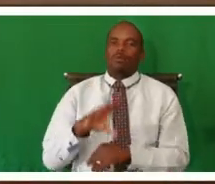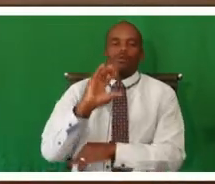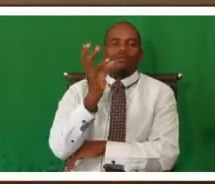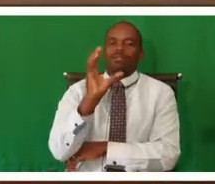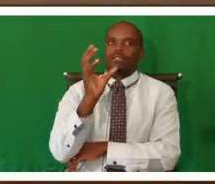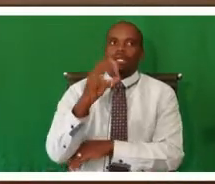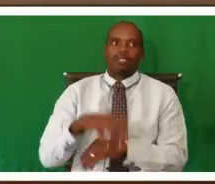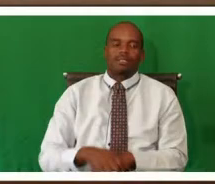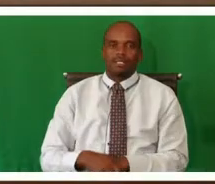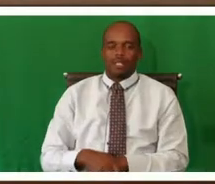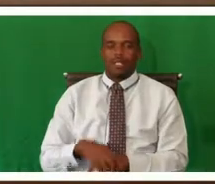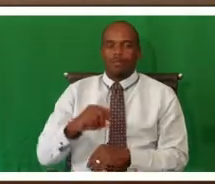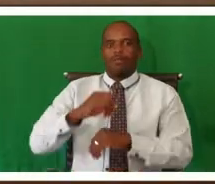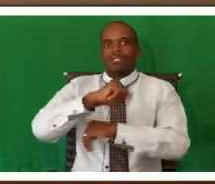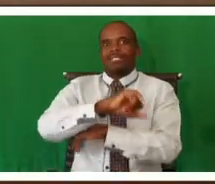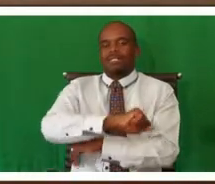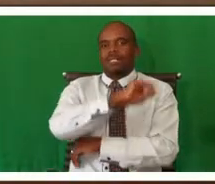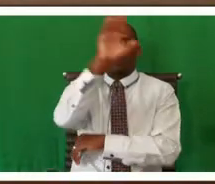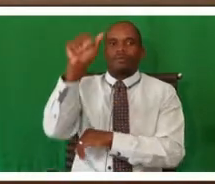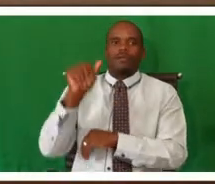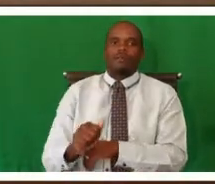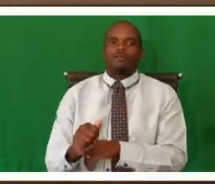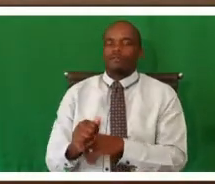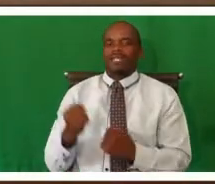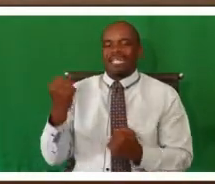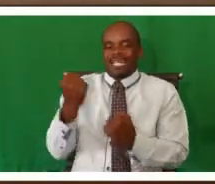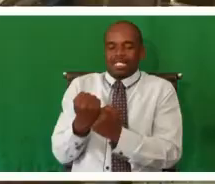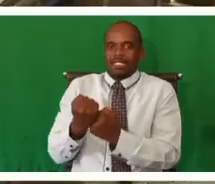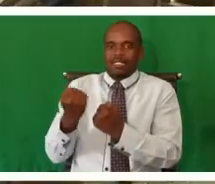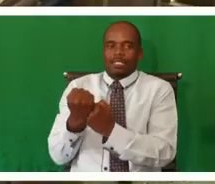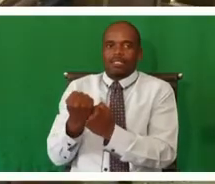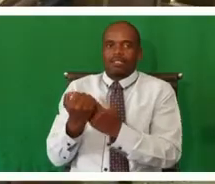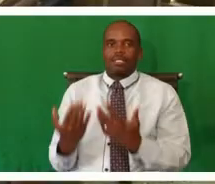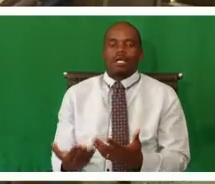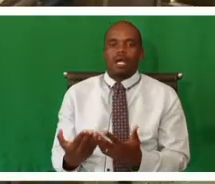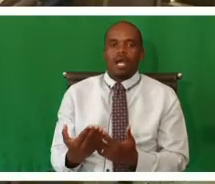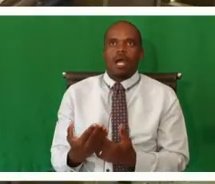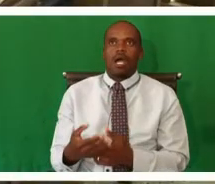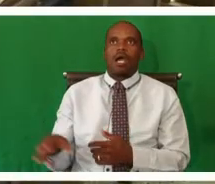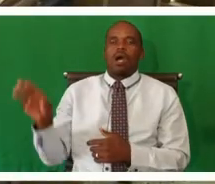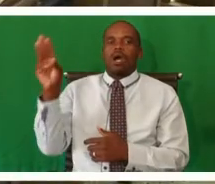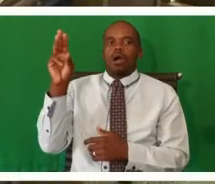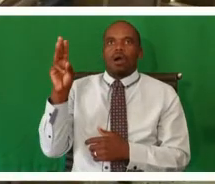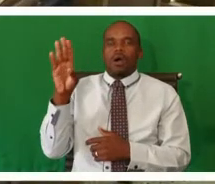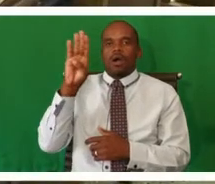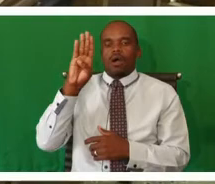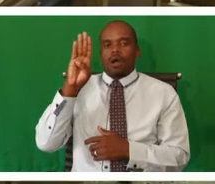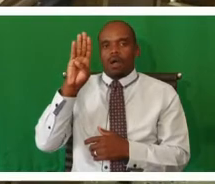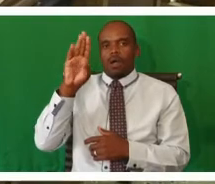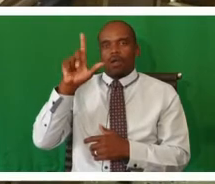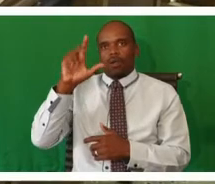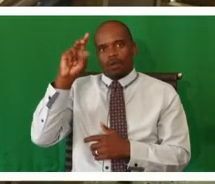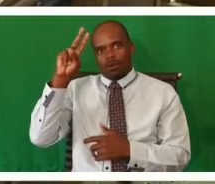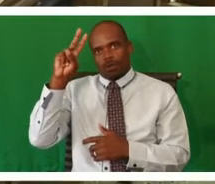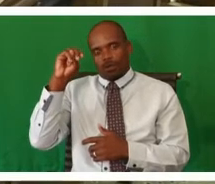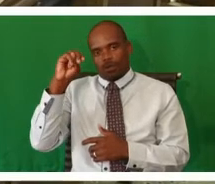Infrastructure South Africa is assisting Bloemwater to advance the development